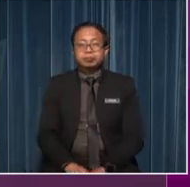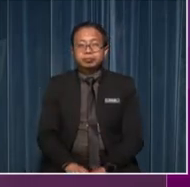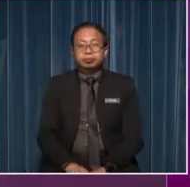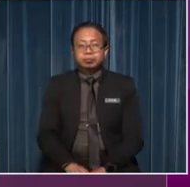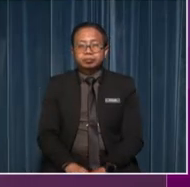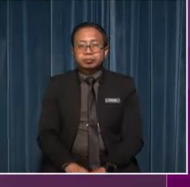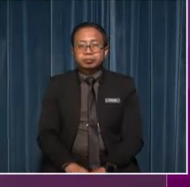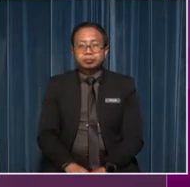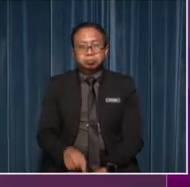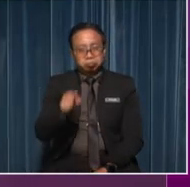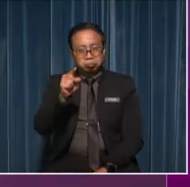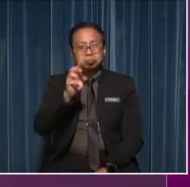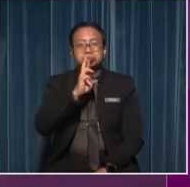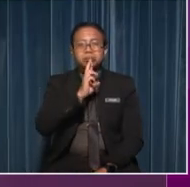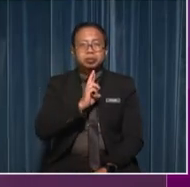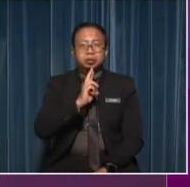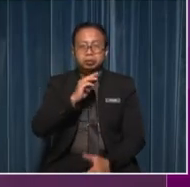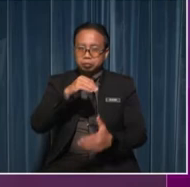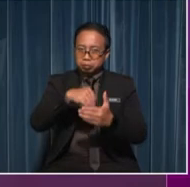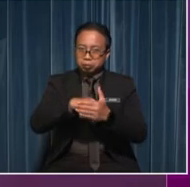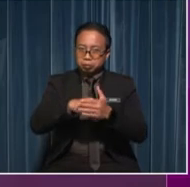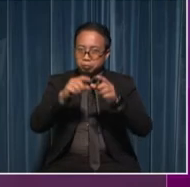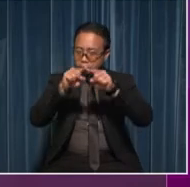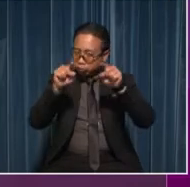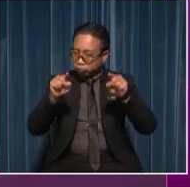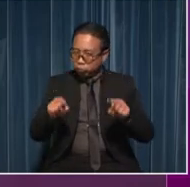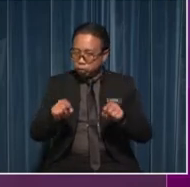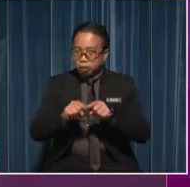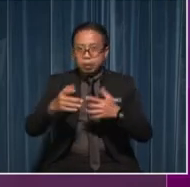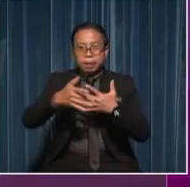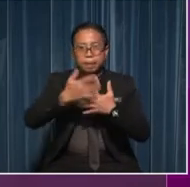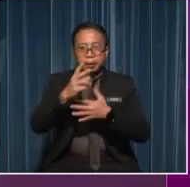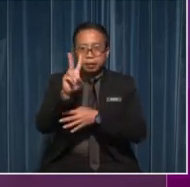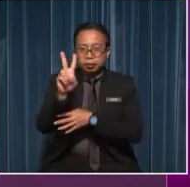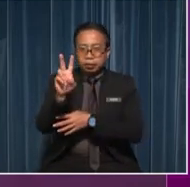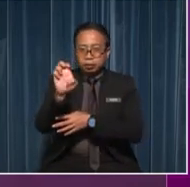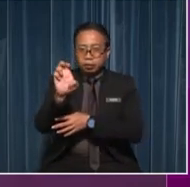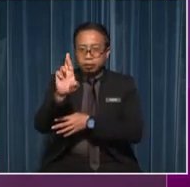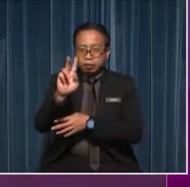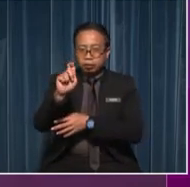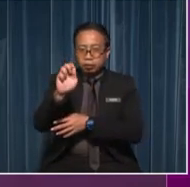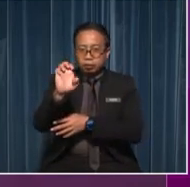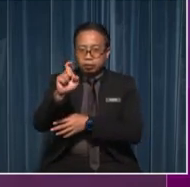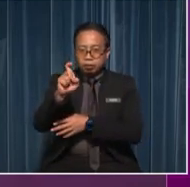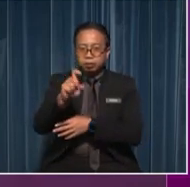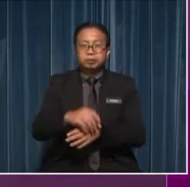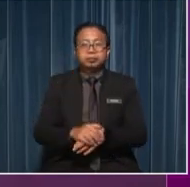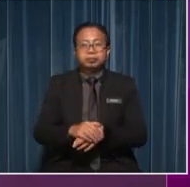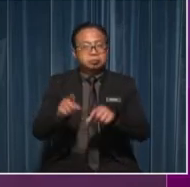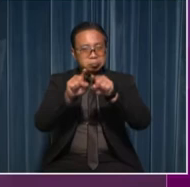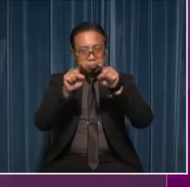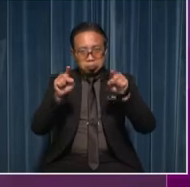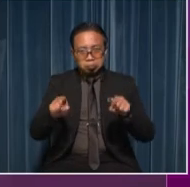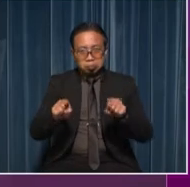The red dot on the square prism is called vertex, and a square prism